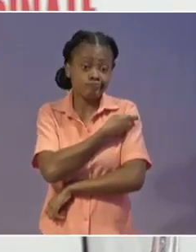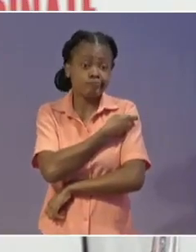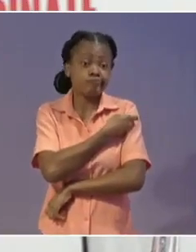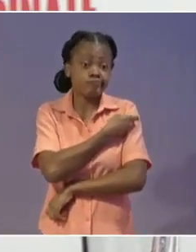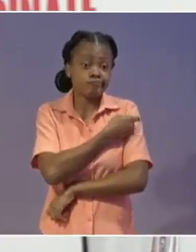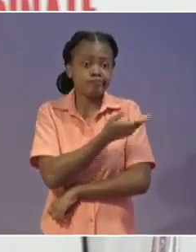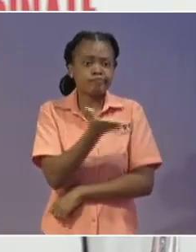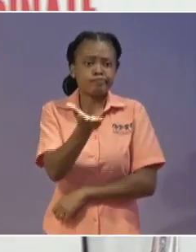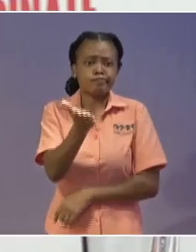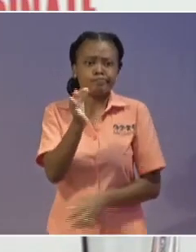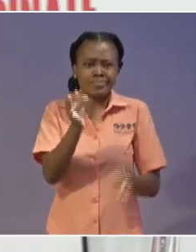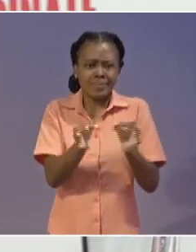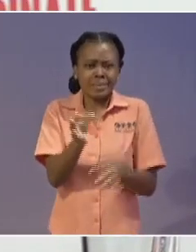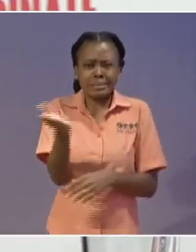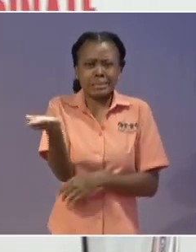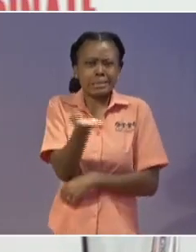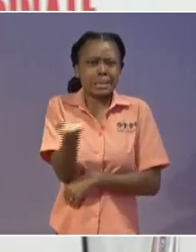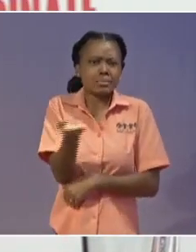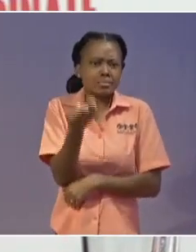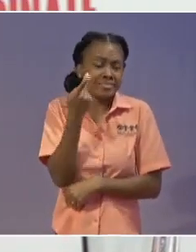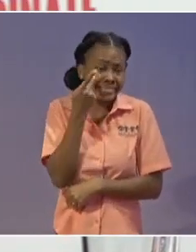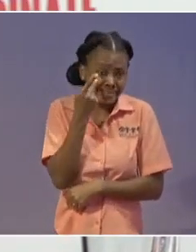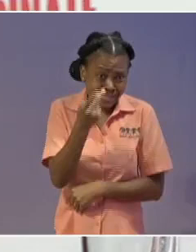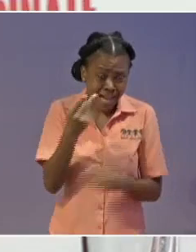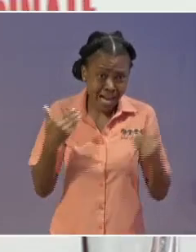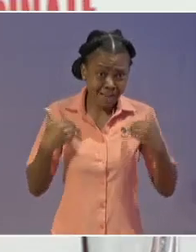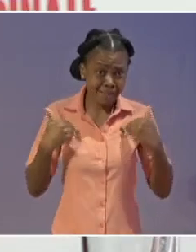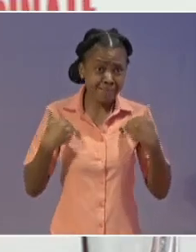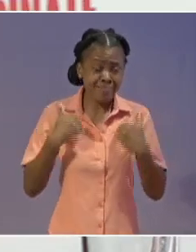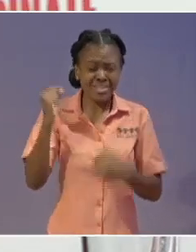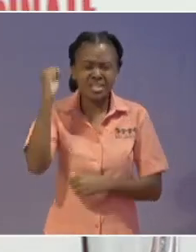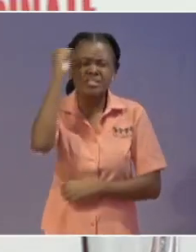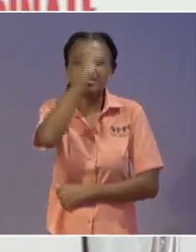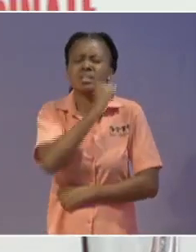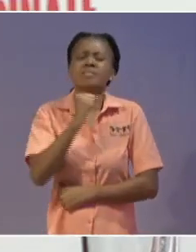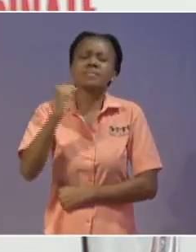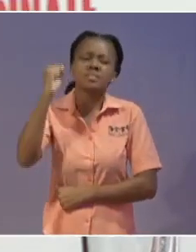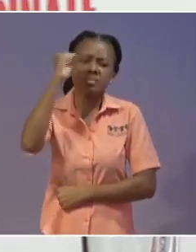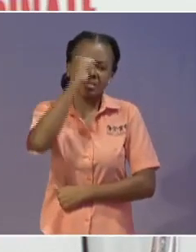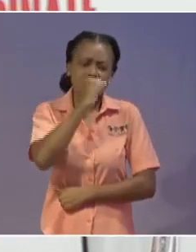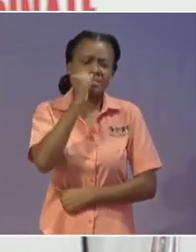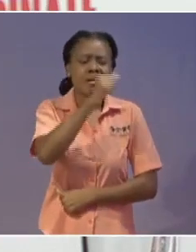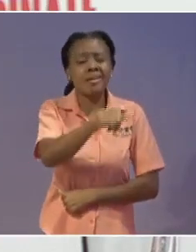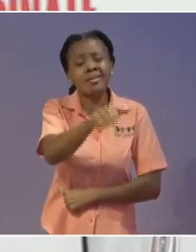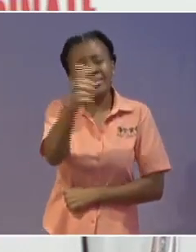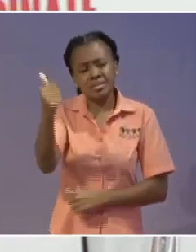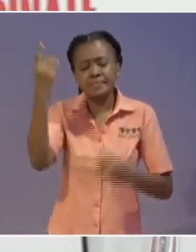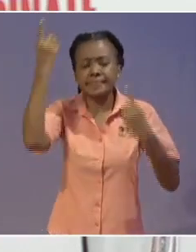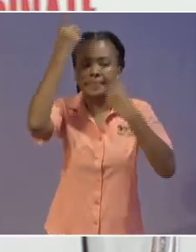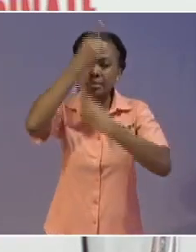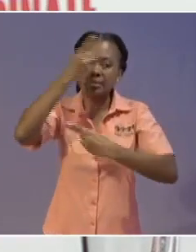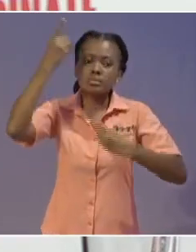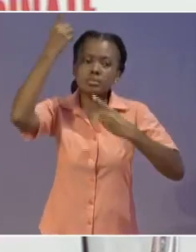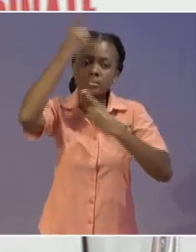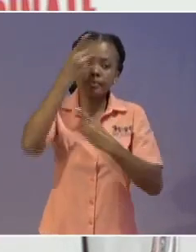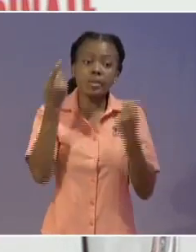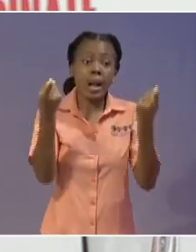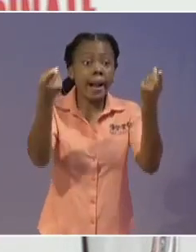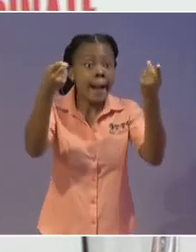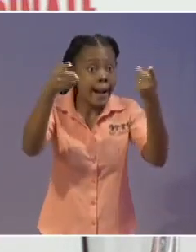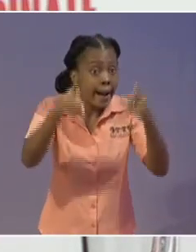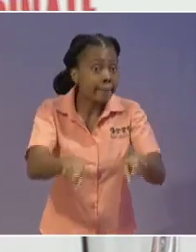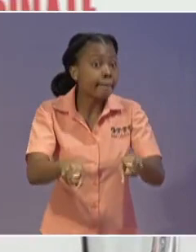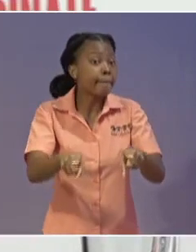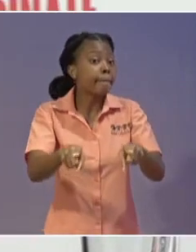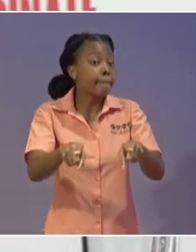So additional things that really put the patient's health status in additional jeopardy. And